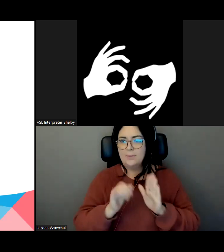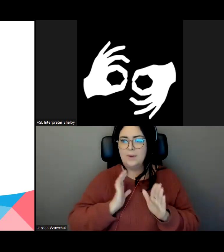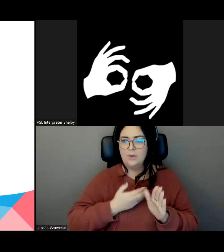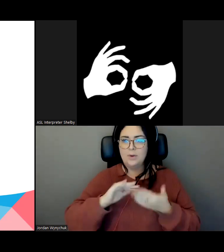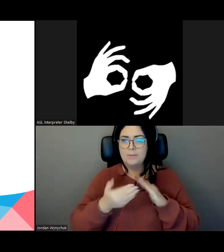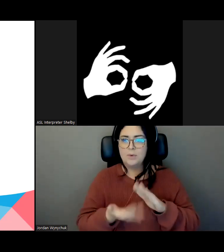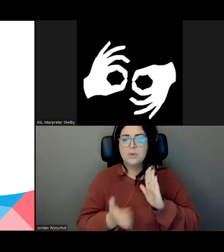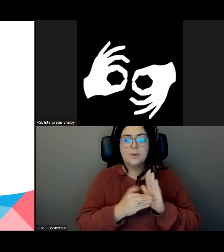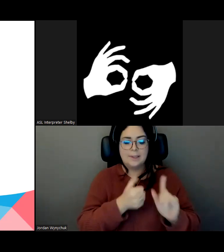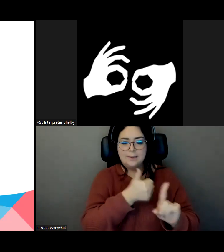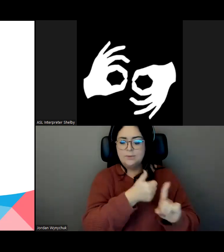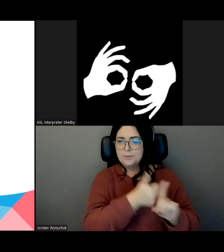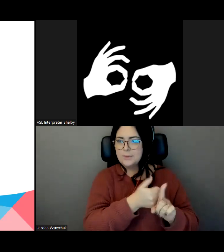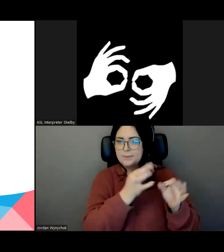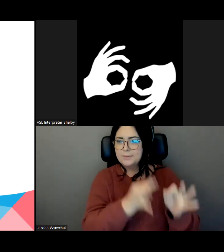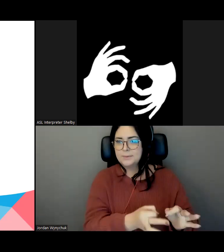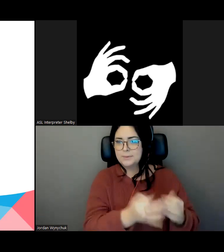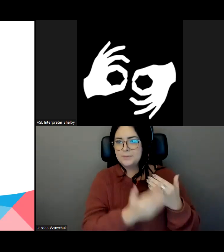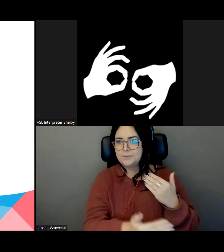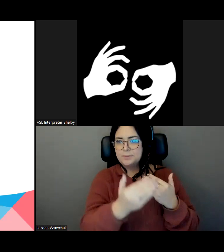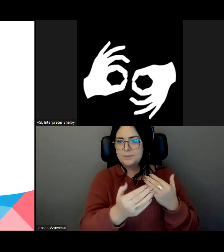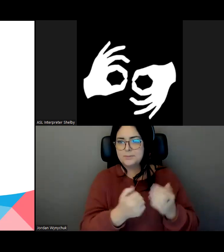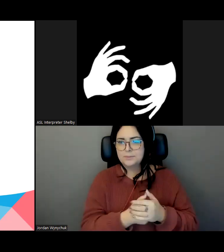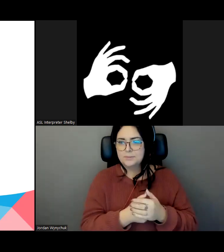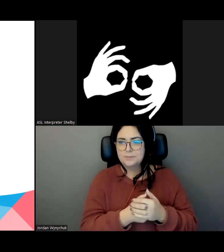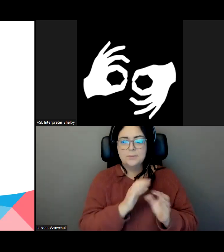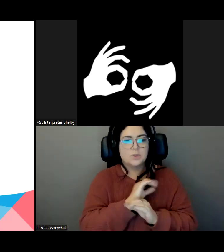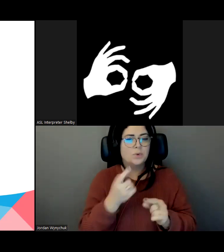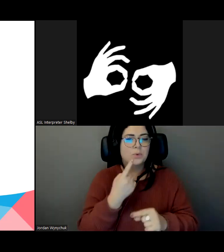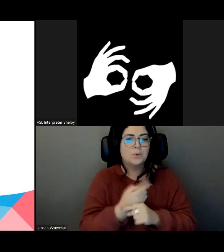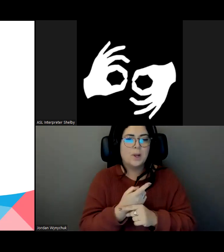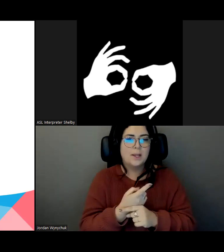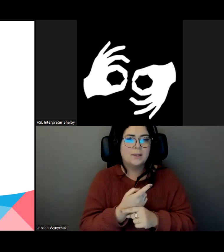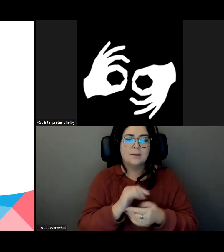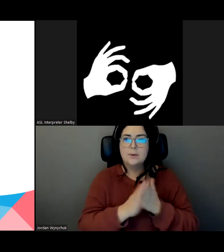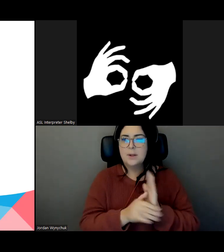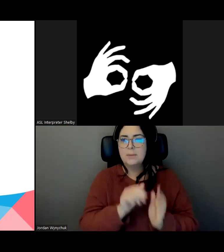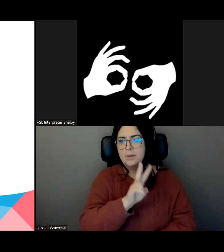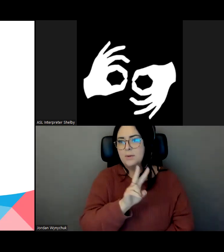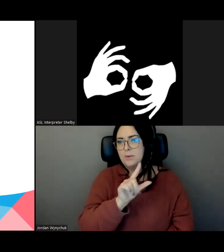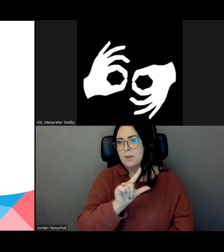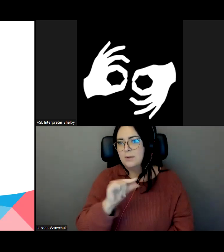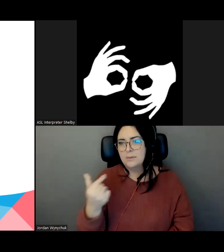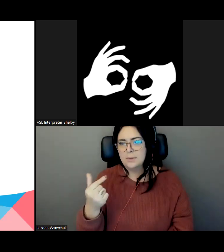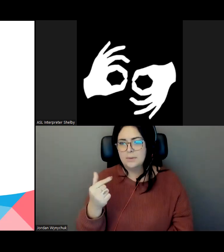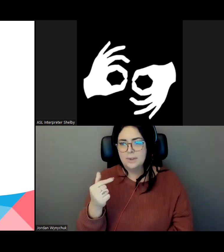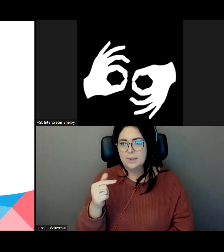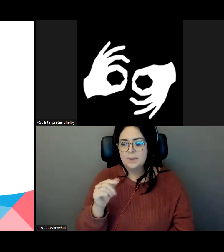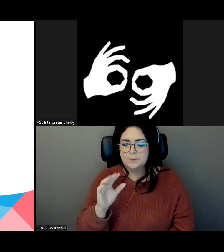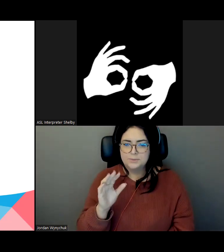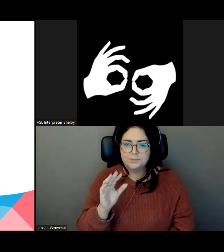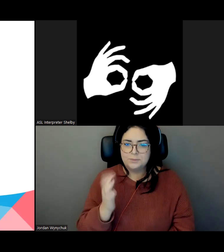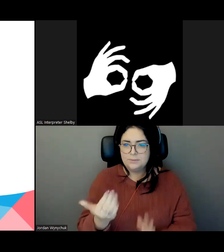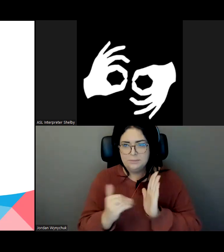about self-determination. I like to say there's no right way to be 2S LGBTQIA+. I think